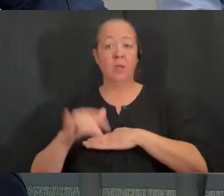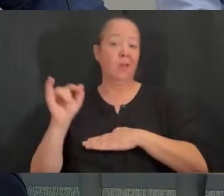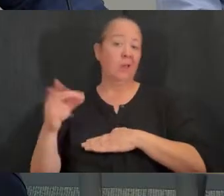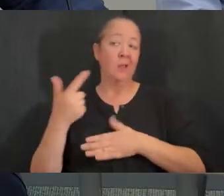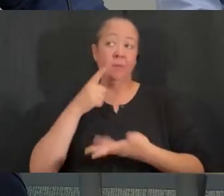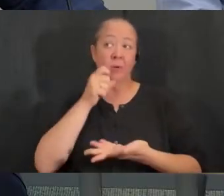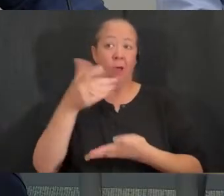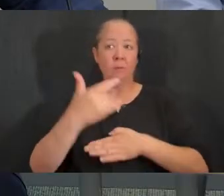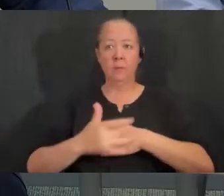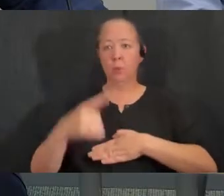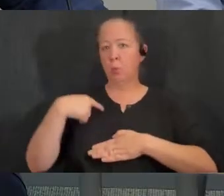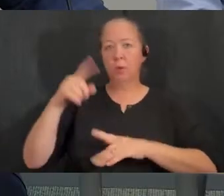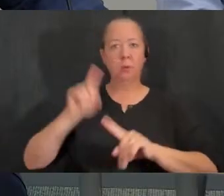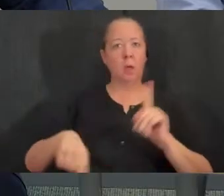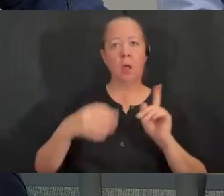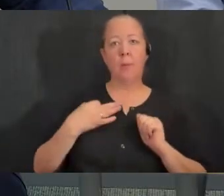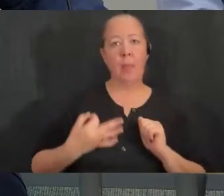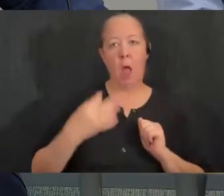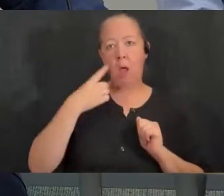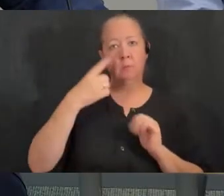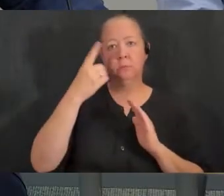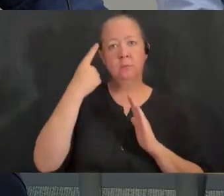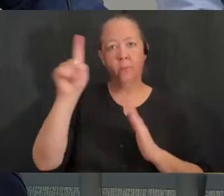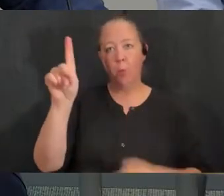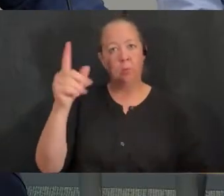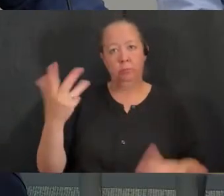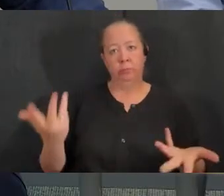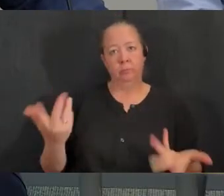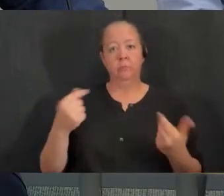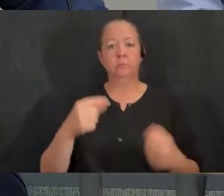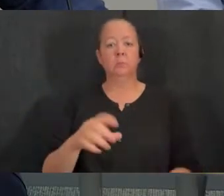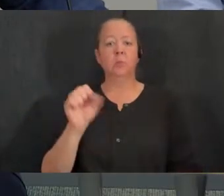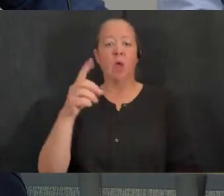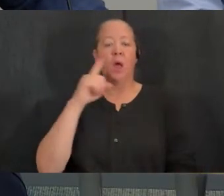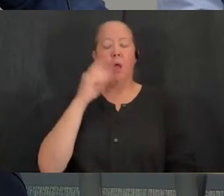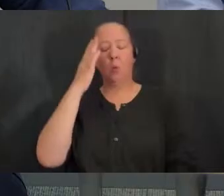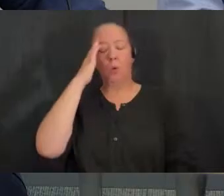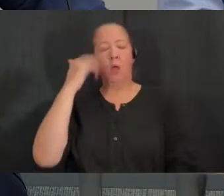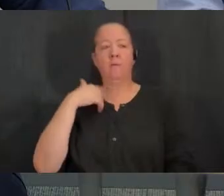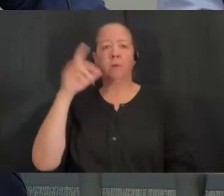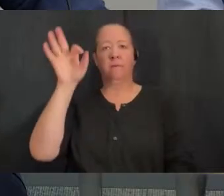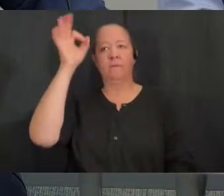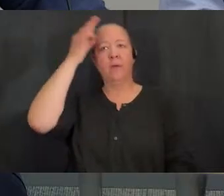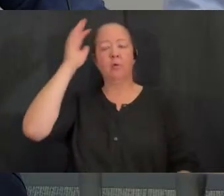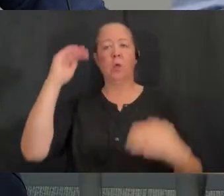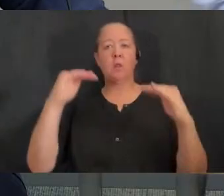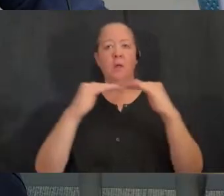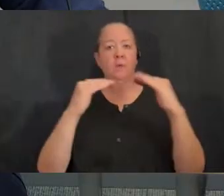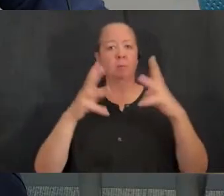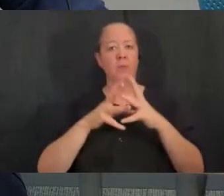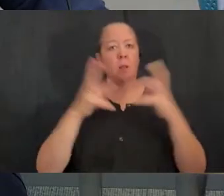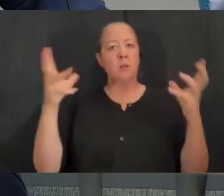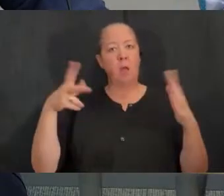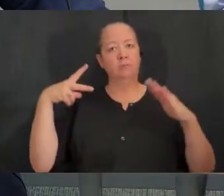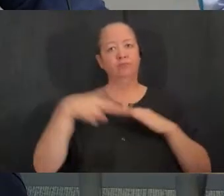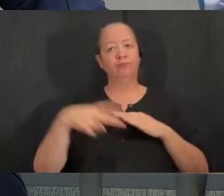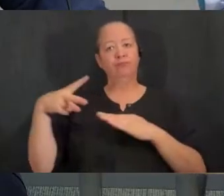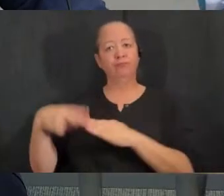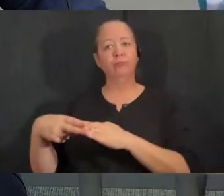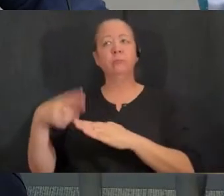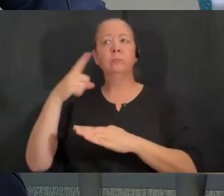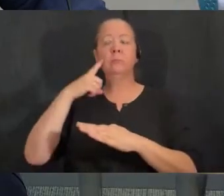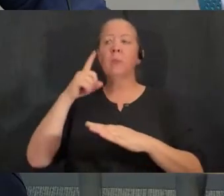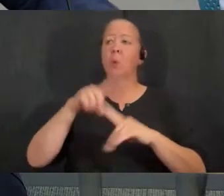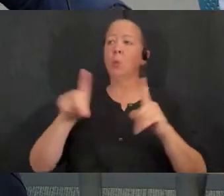them, because we do know that there have been drastic cuts made on the federal level, but we are